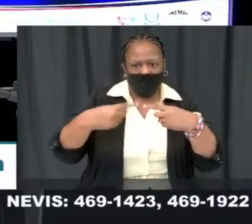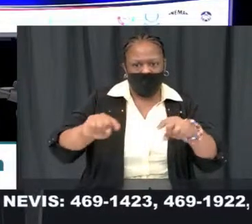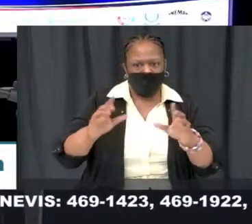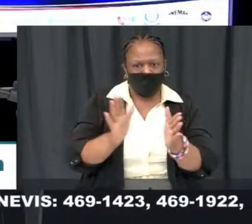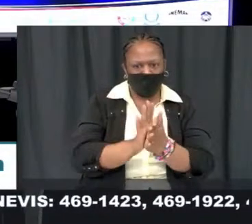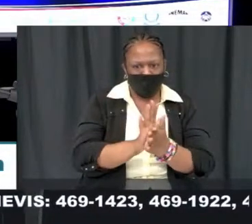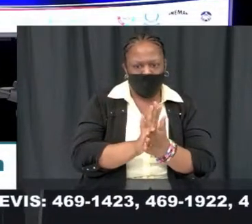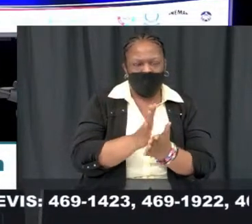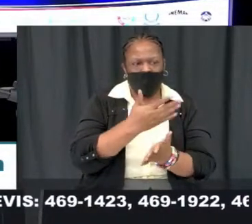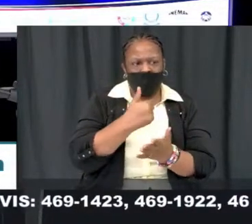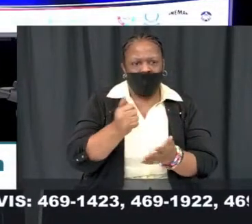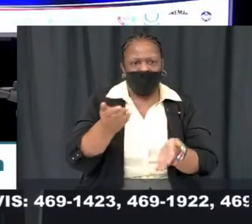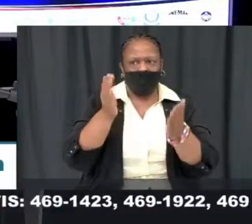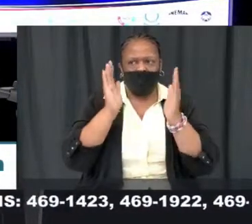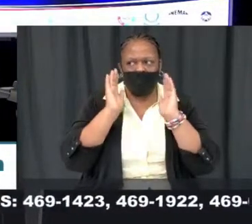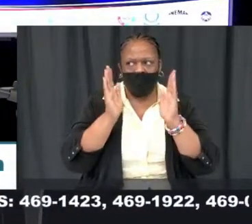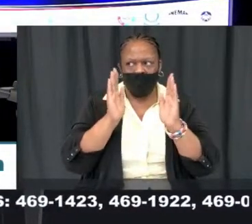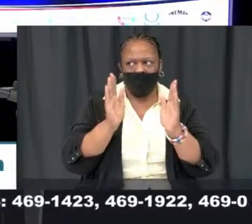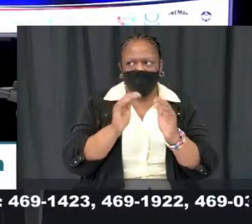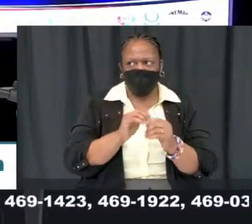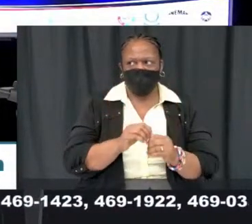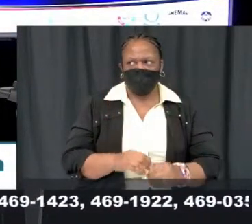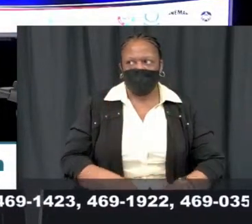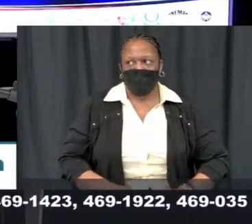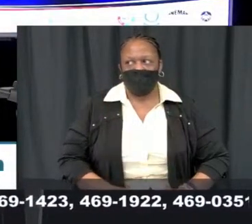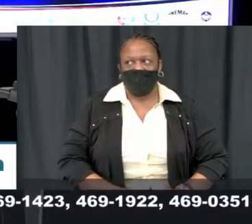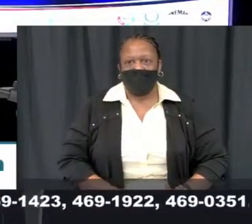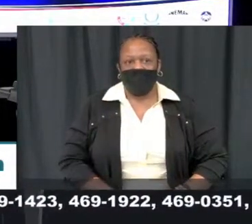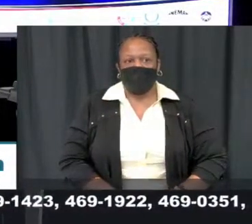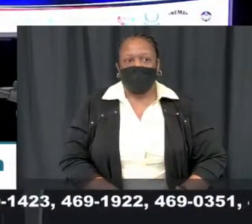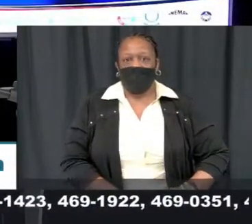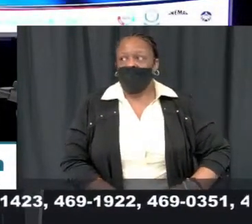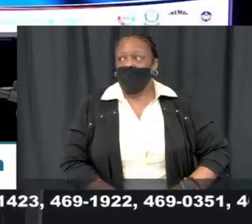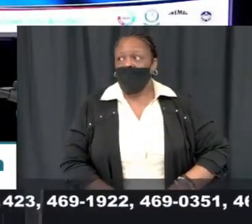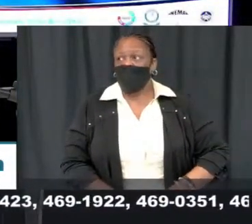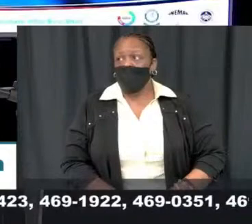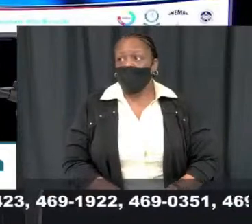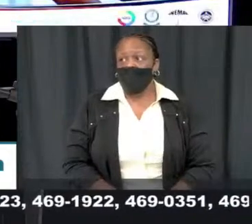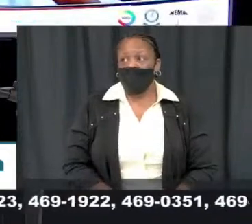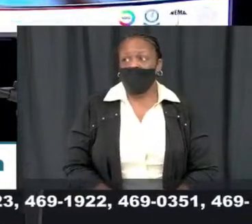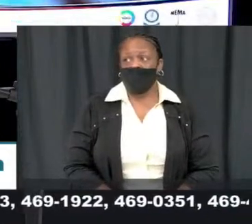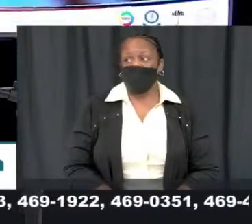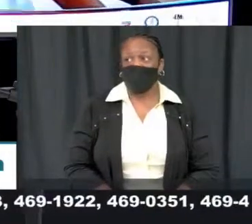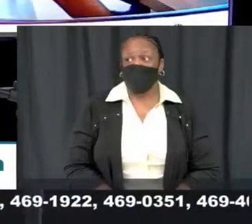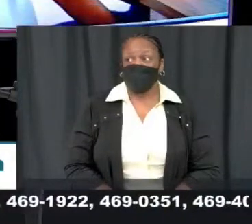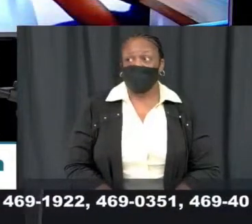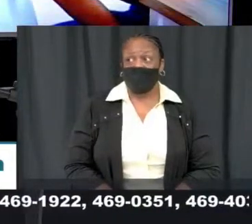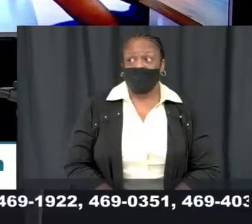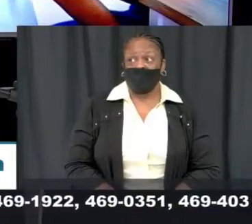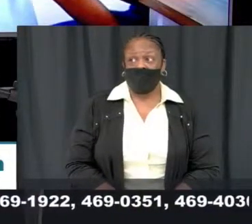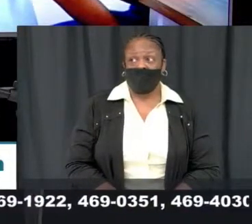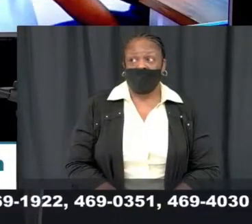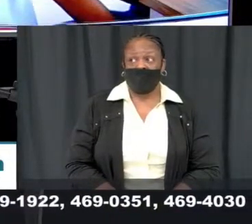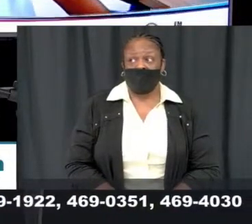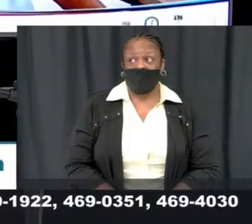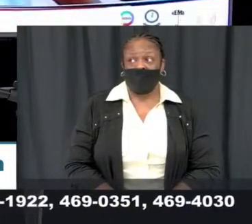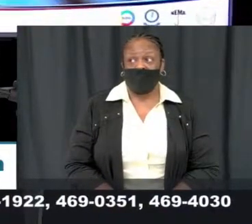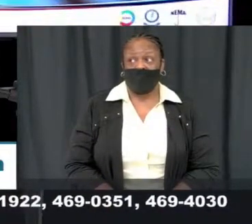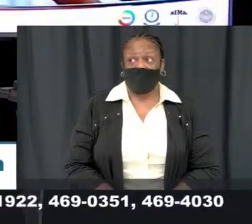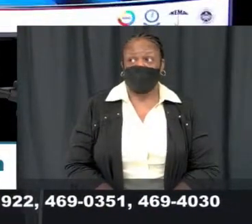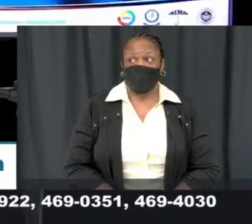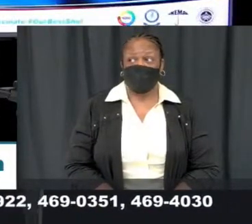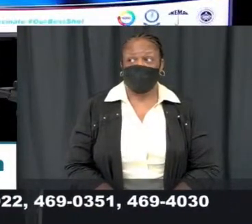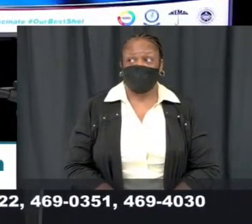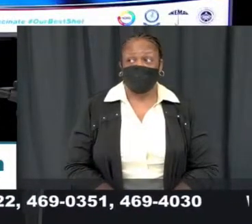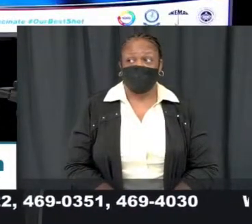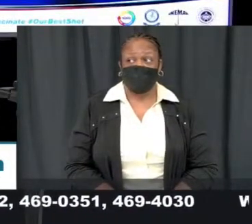Jacobs again, once you fail, Miss Jacobs used to give us our lashes. Or if we do anything, Miss Jacobs, you remember the lashes you used to give us once